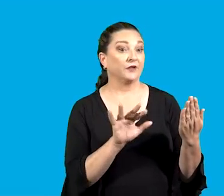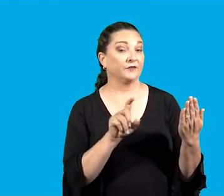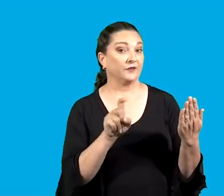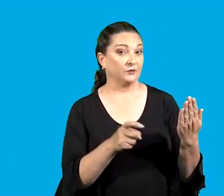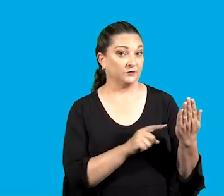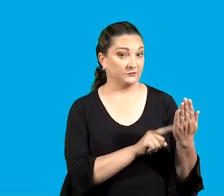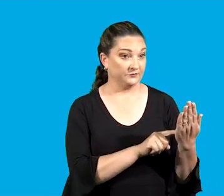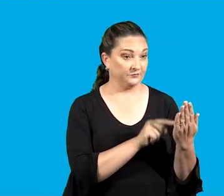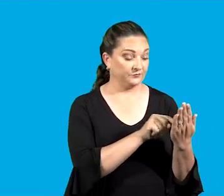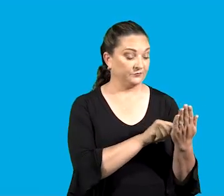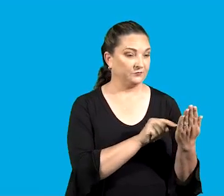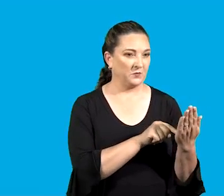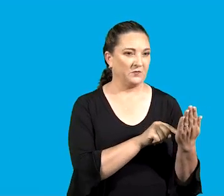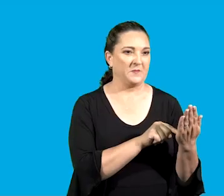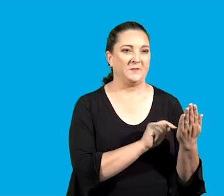5,625,000.